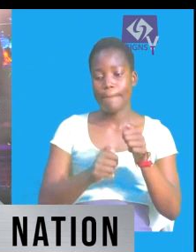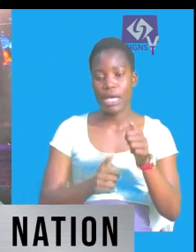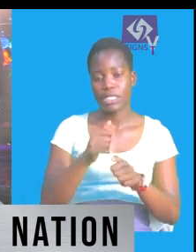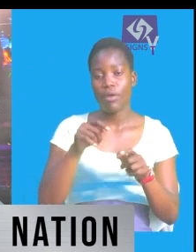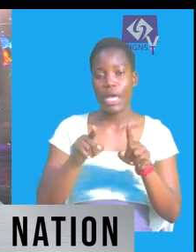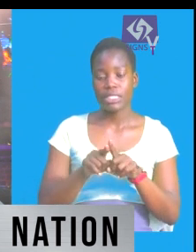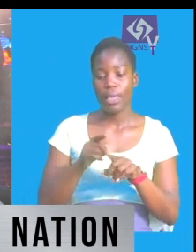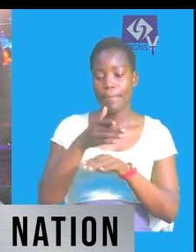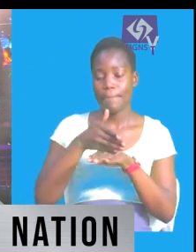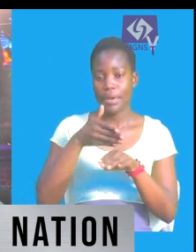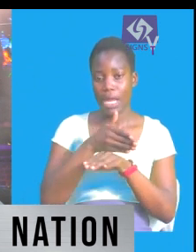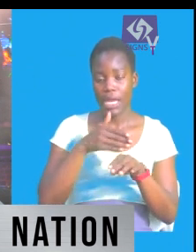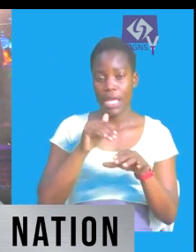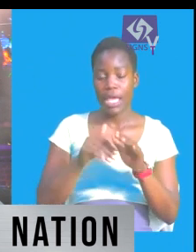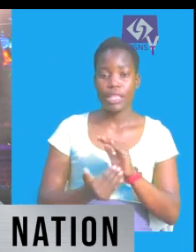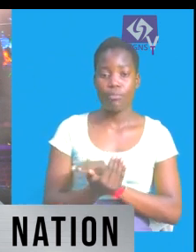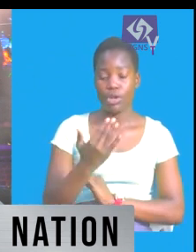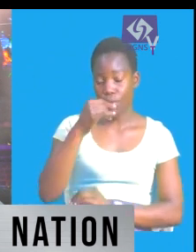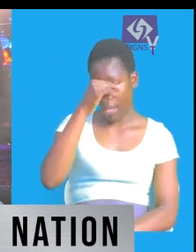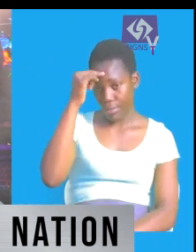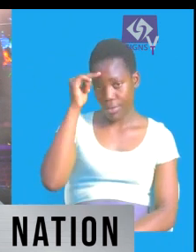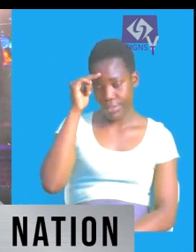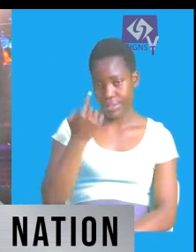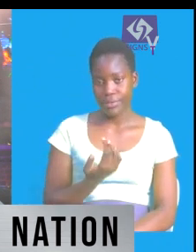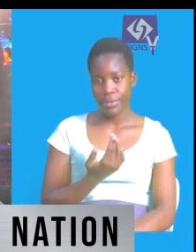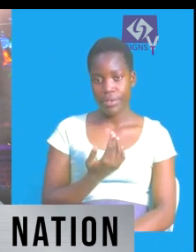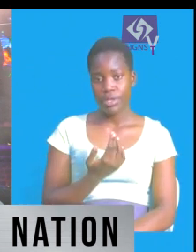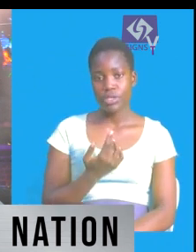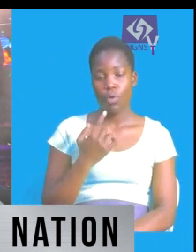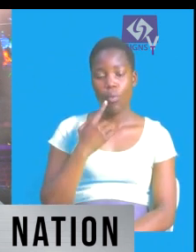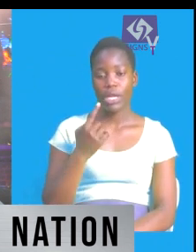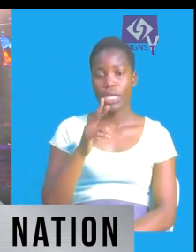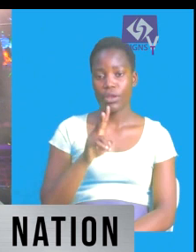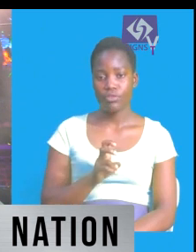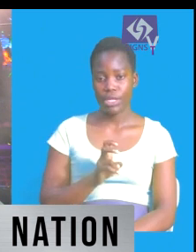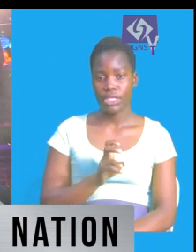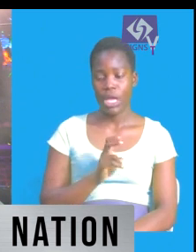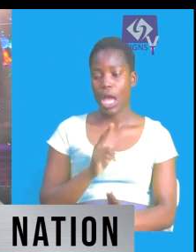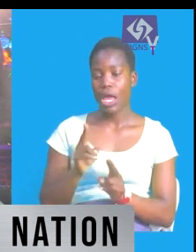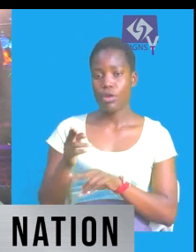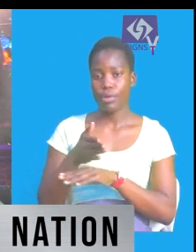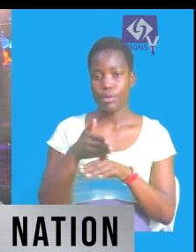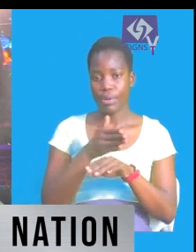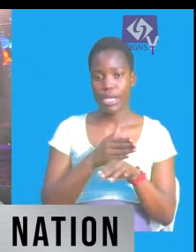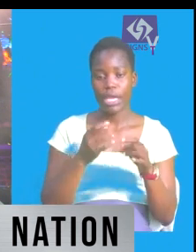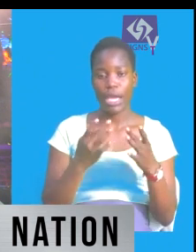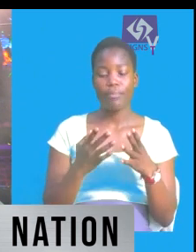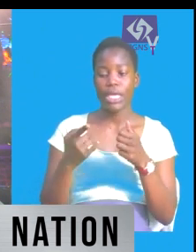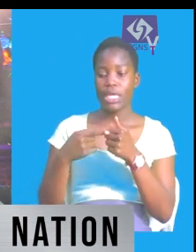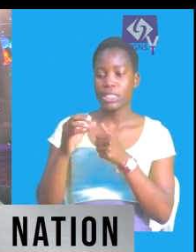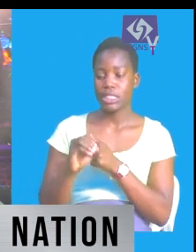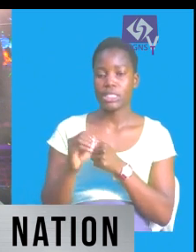na mkate asubuhi, because it's upwards of 120. Mkate tu ya kawaida is going for 60